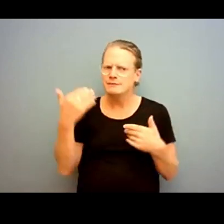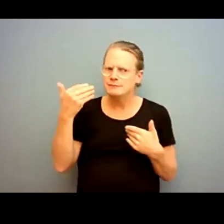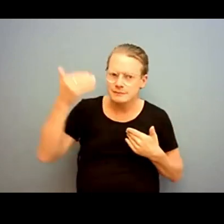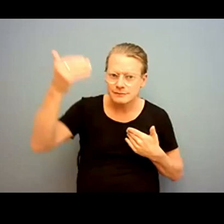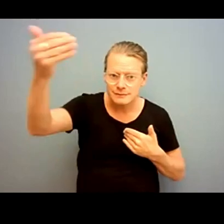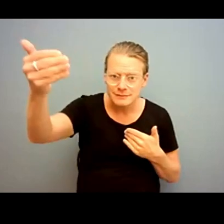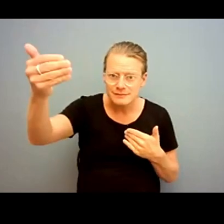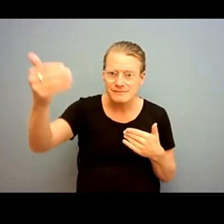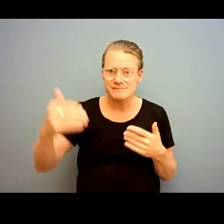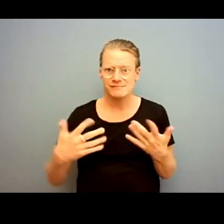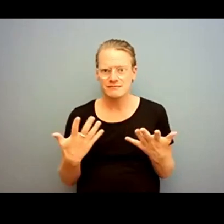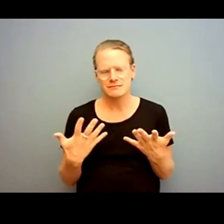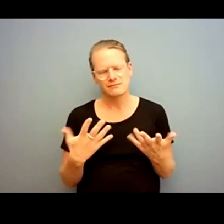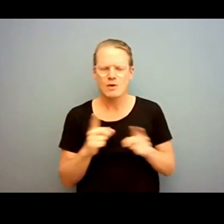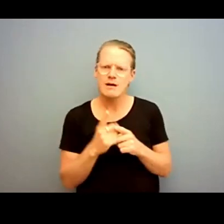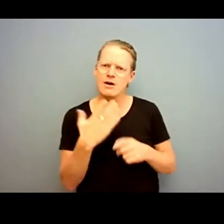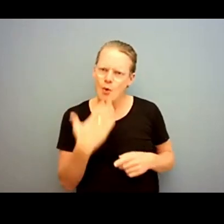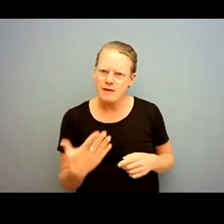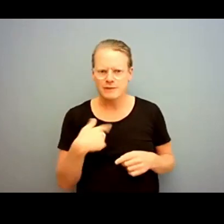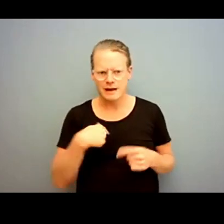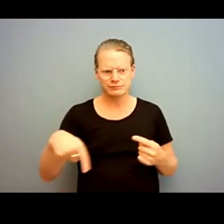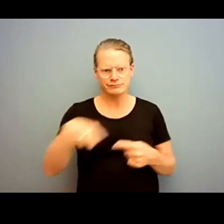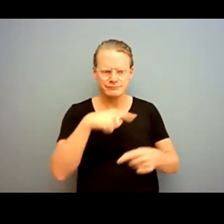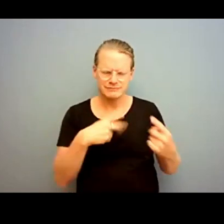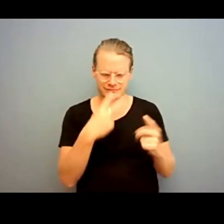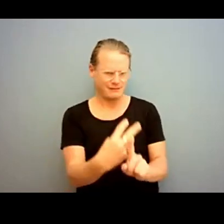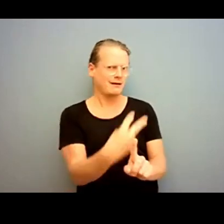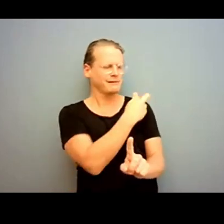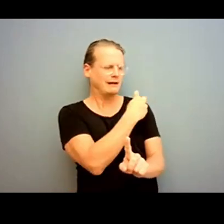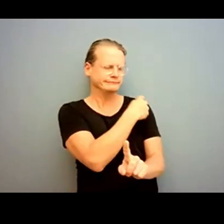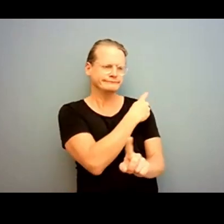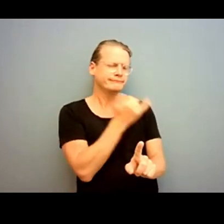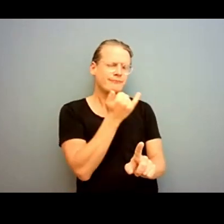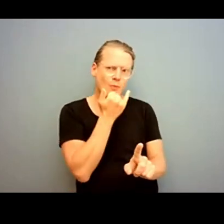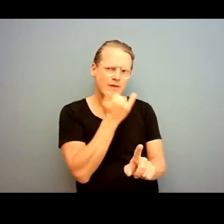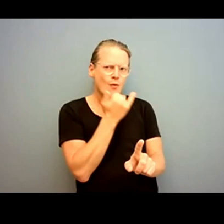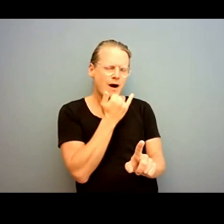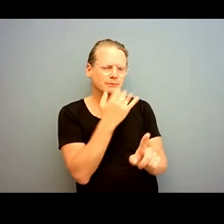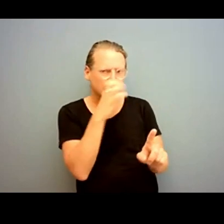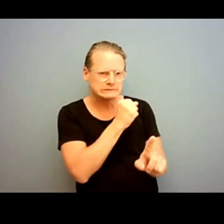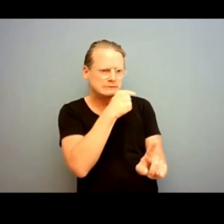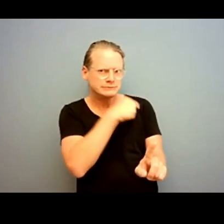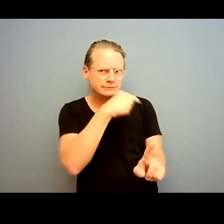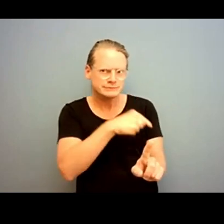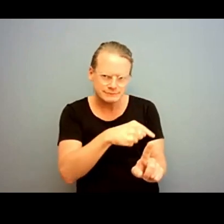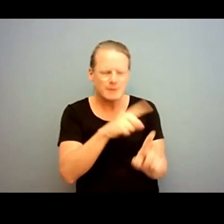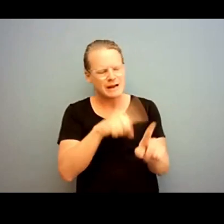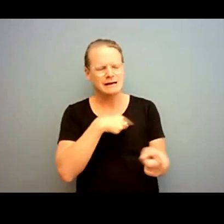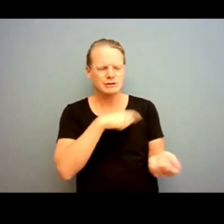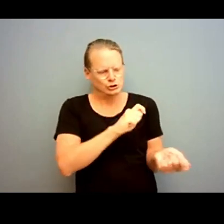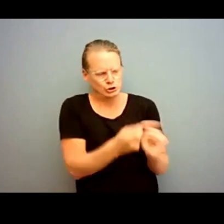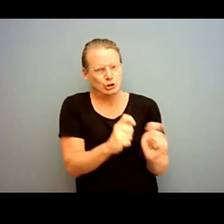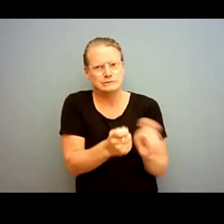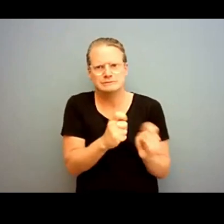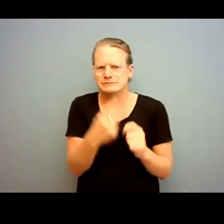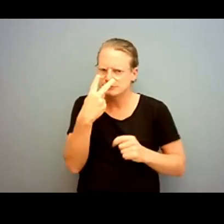a pathway forward? And curiously enough, I think it's the mix of ideas about